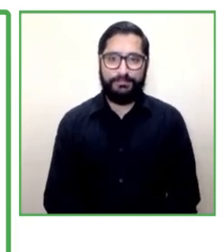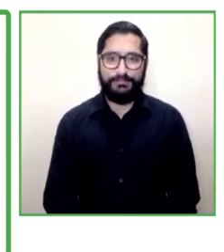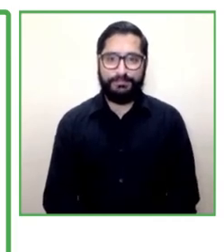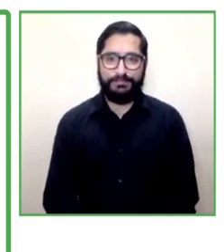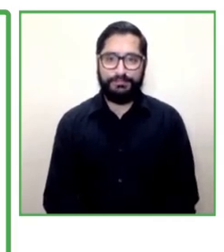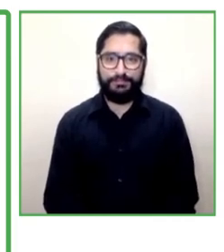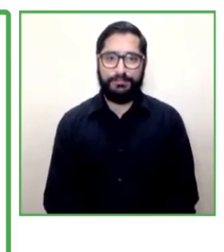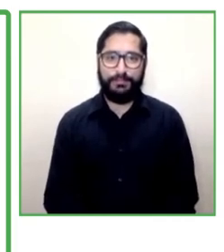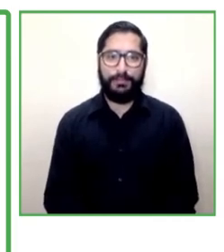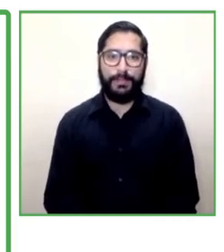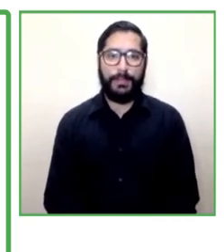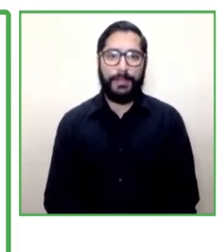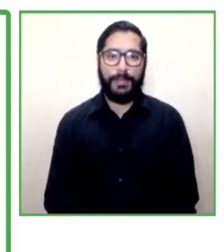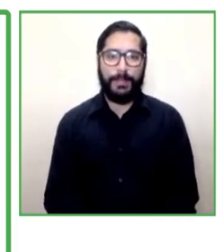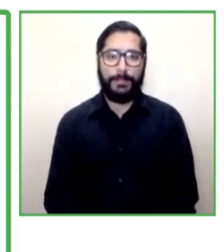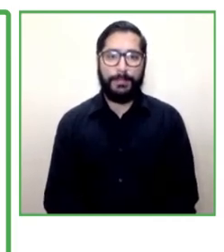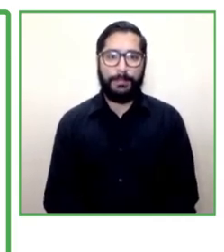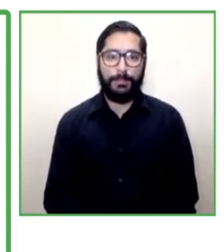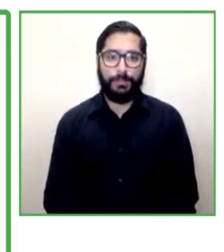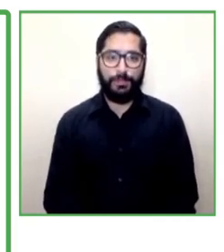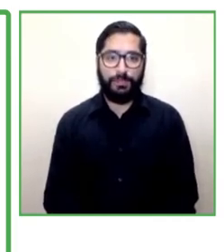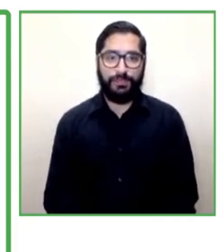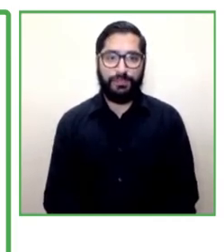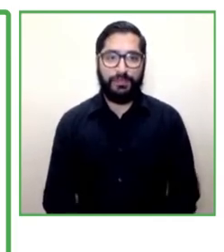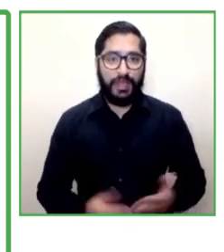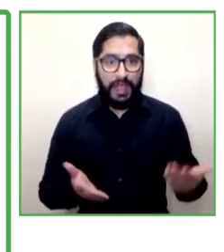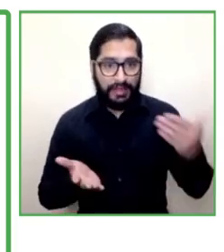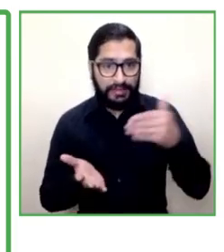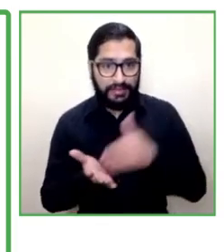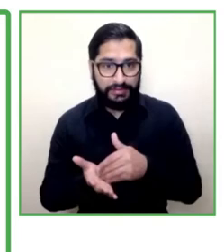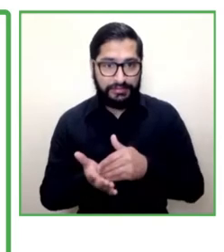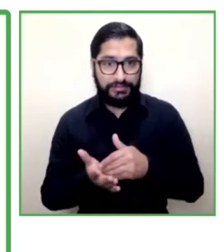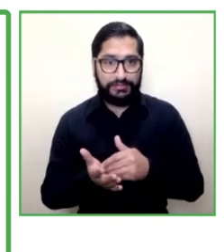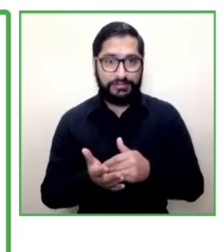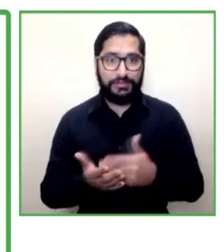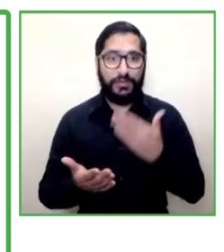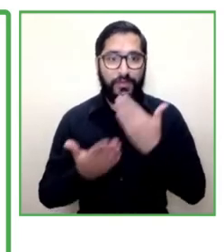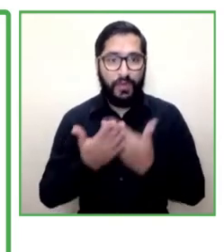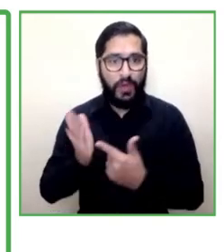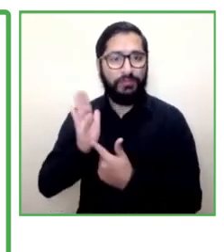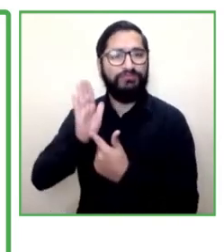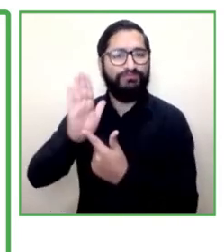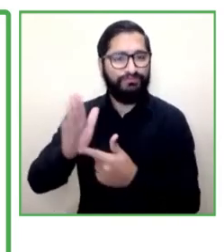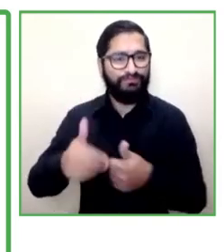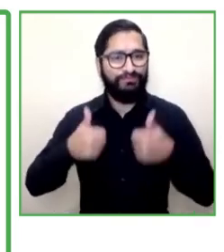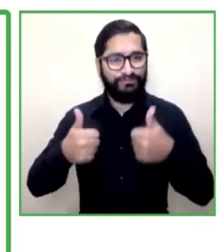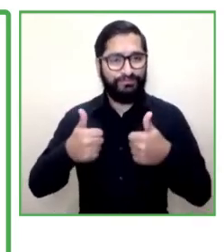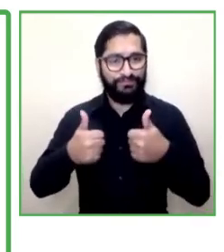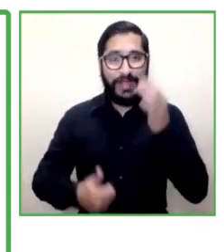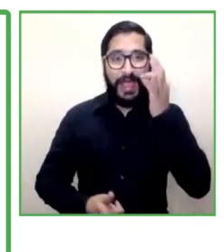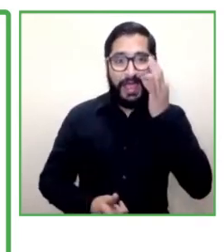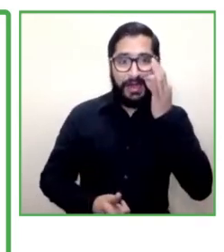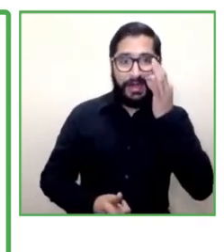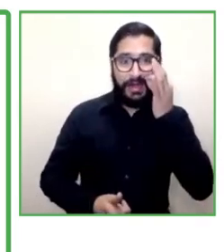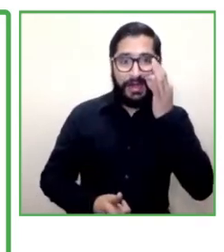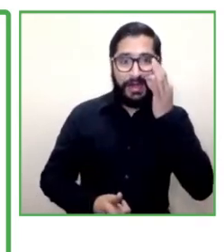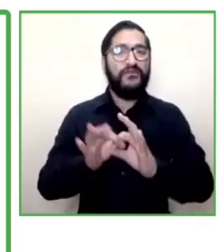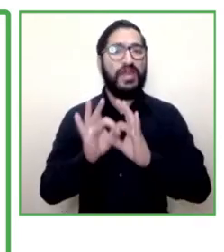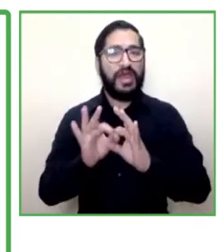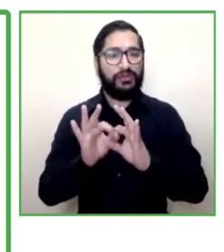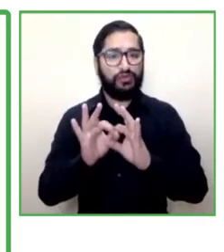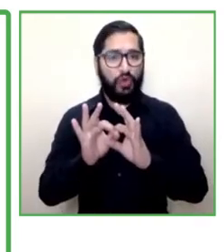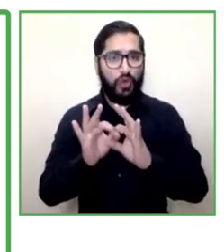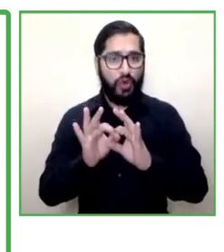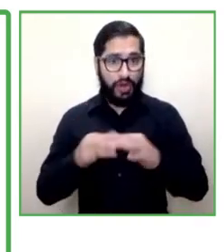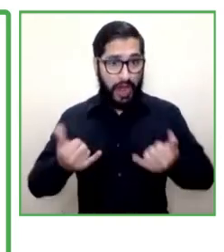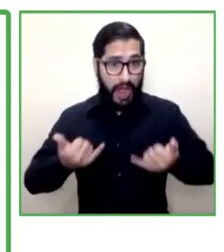Bueno, excelente presentación de Henry Mejía de FENASCOL. Excellent ahora presentation from Henry, and now I'll leave